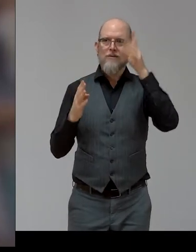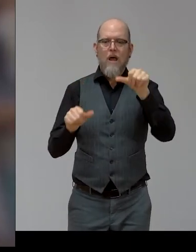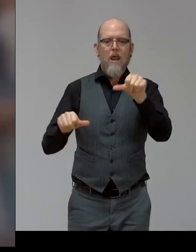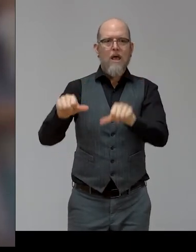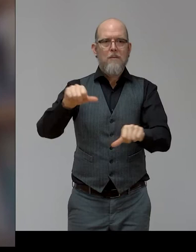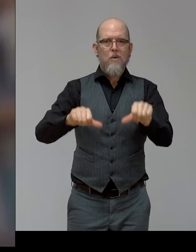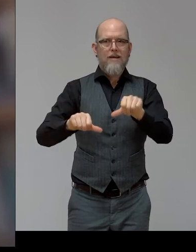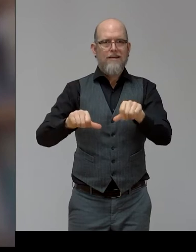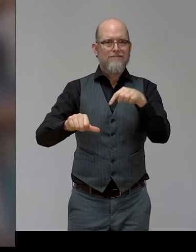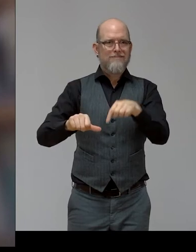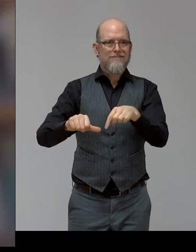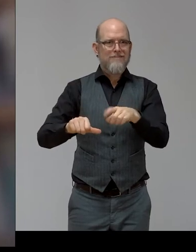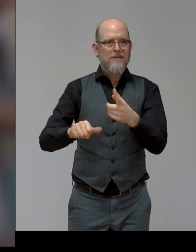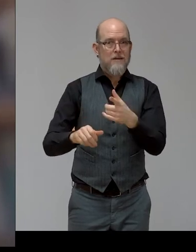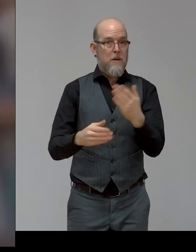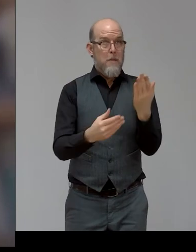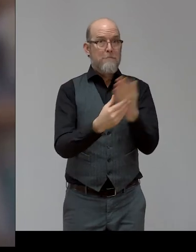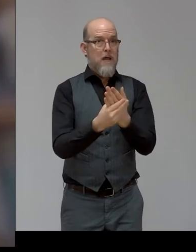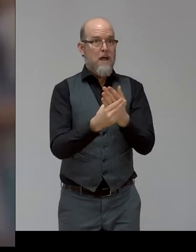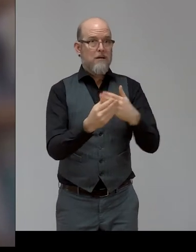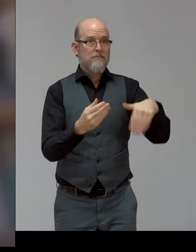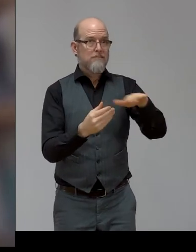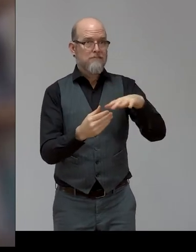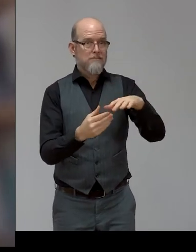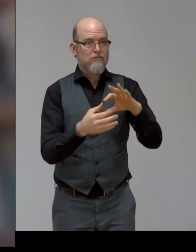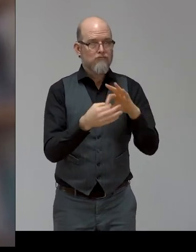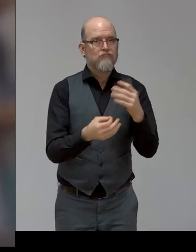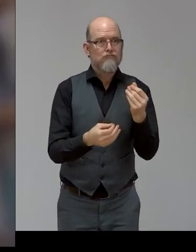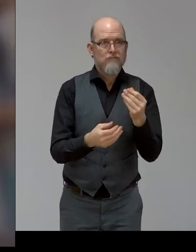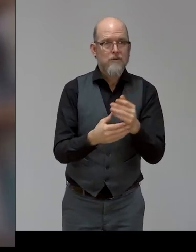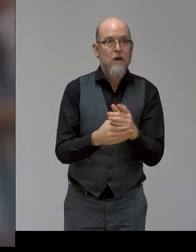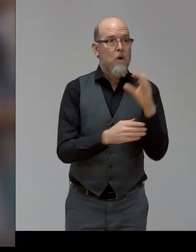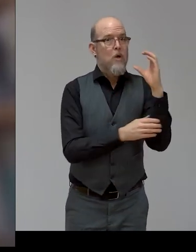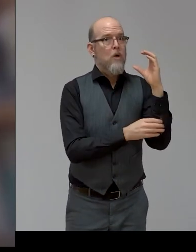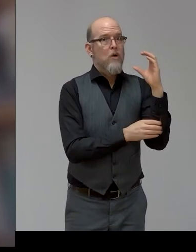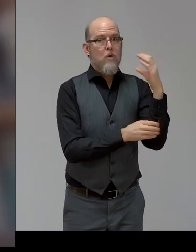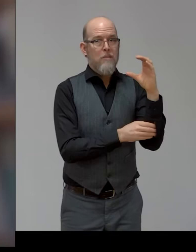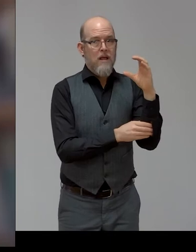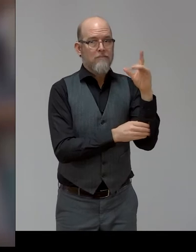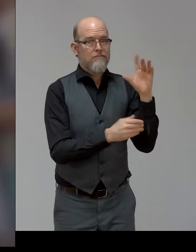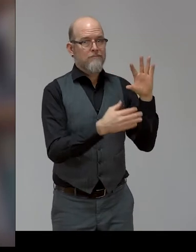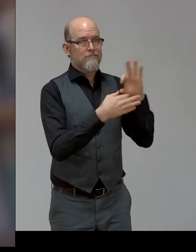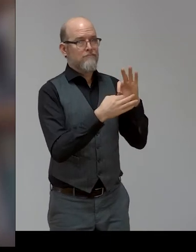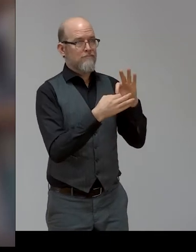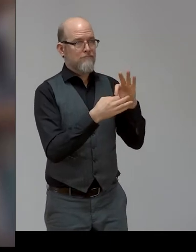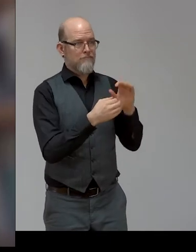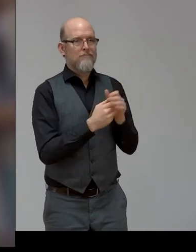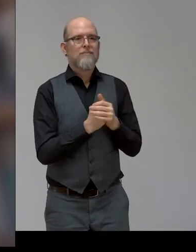and Fundación Corona from Colombia with the successful practice called Pacto de Productividad Chile.